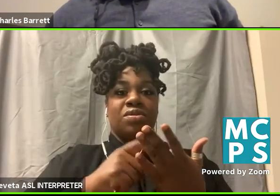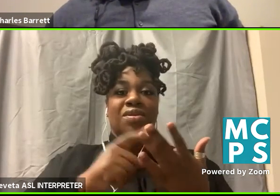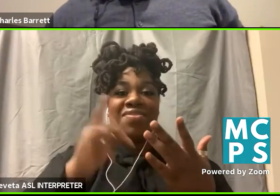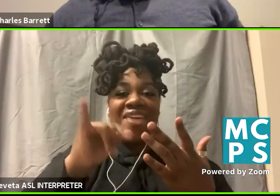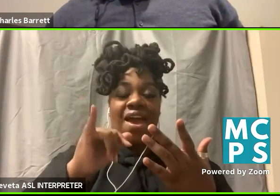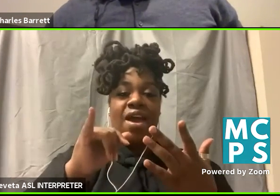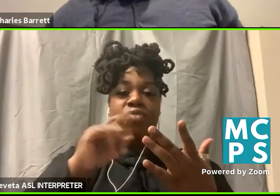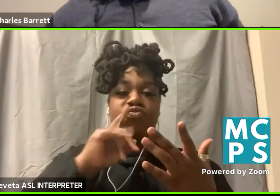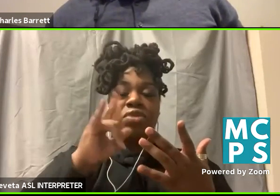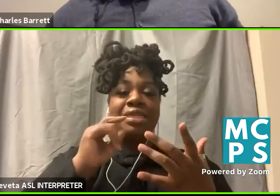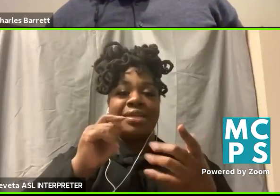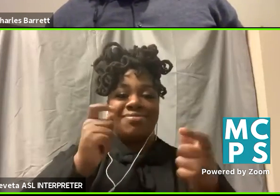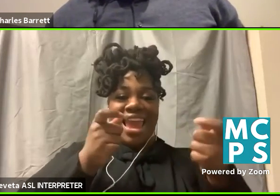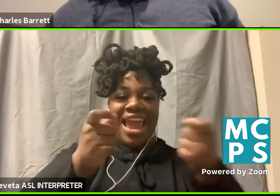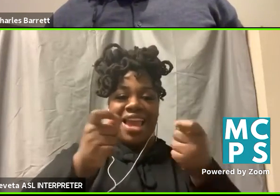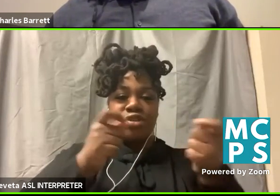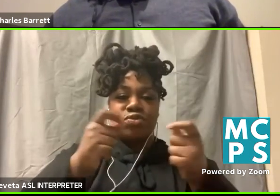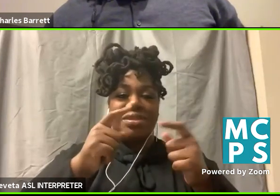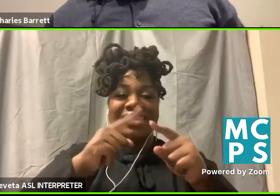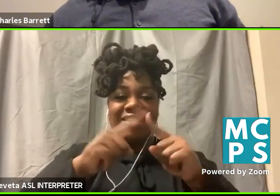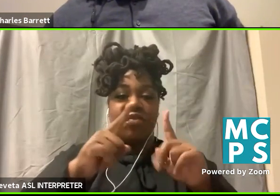identity that we don't